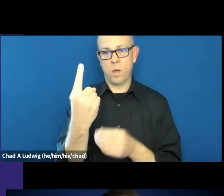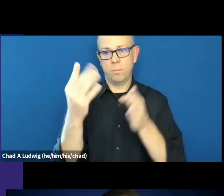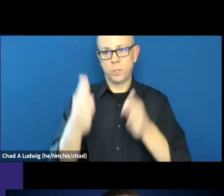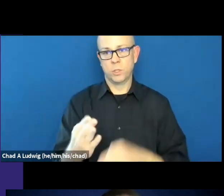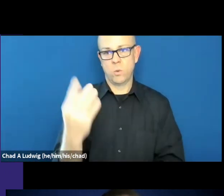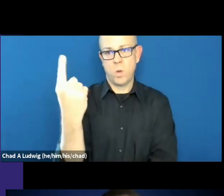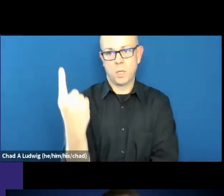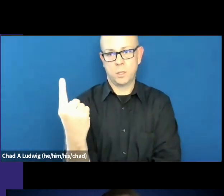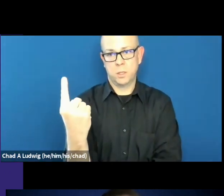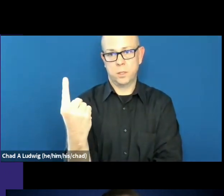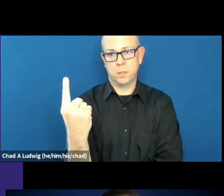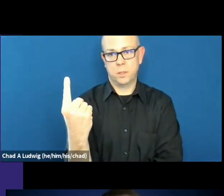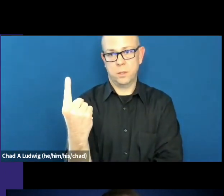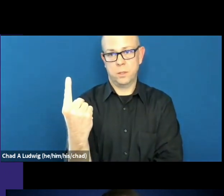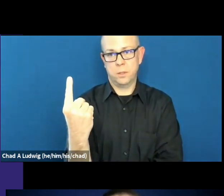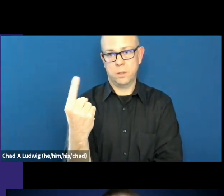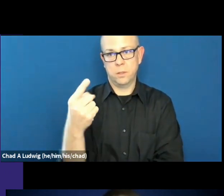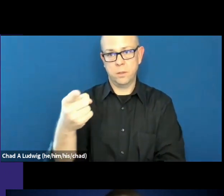regions of Oregon.